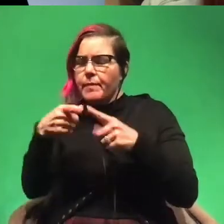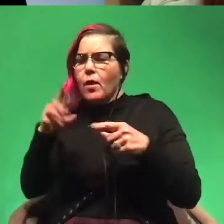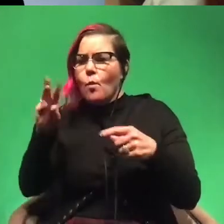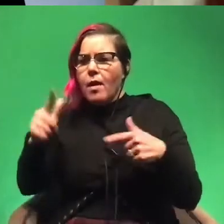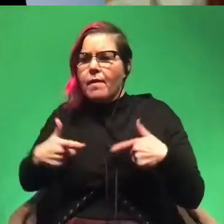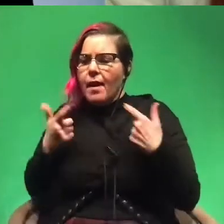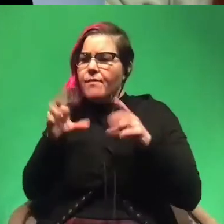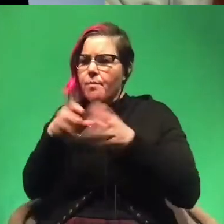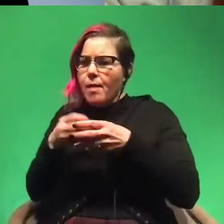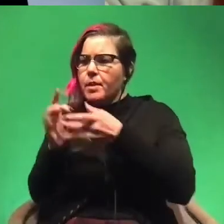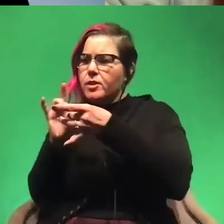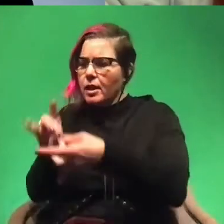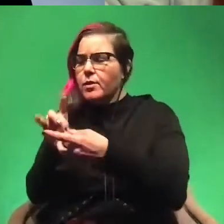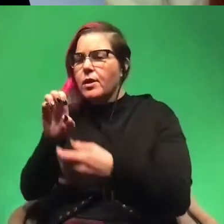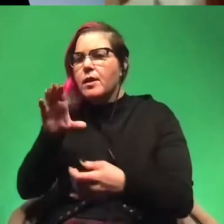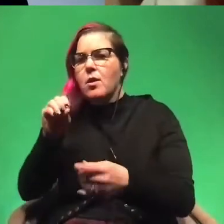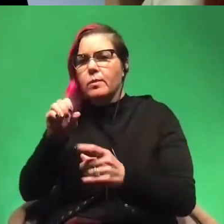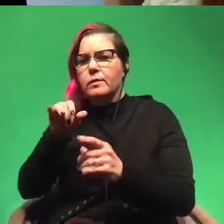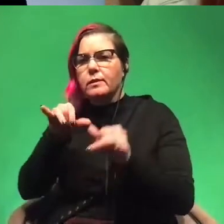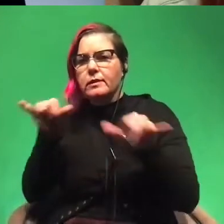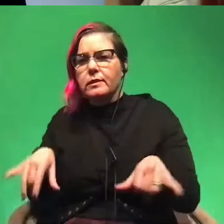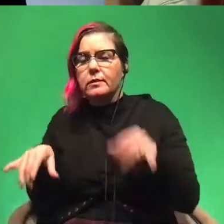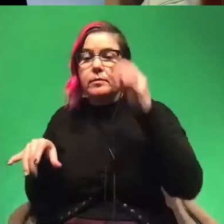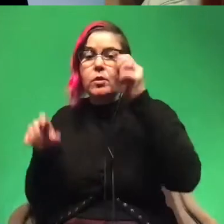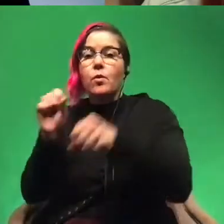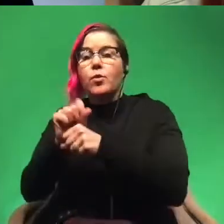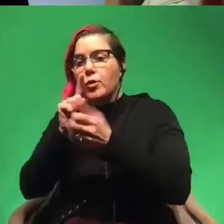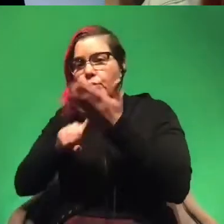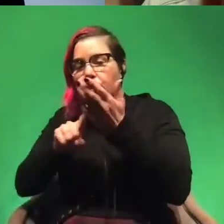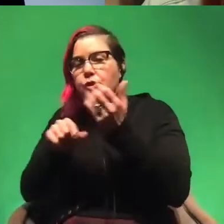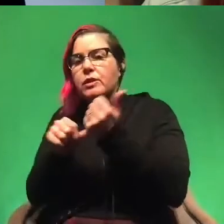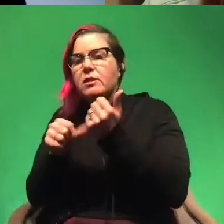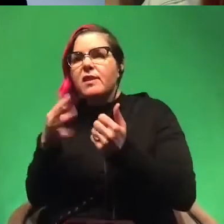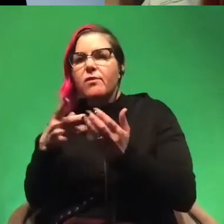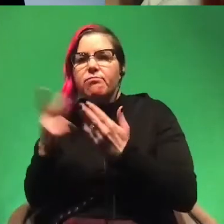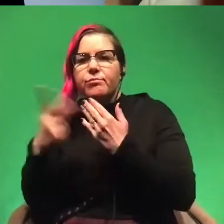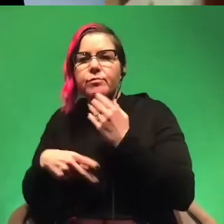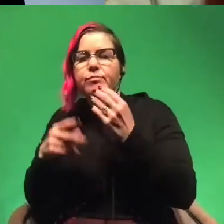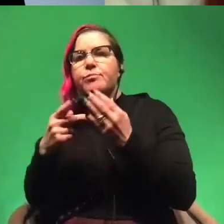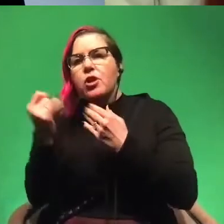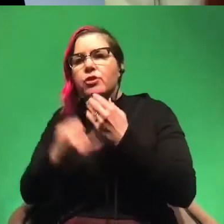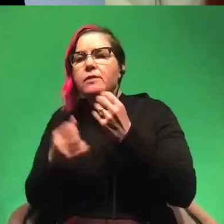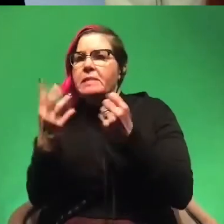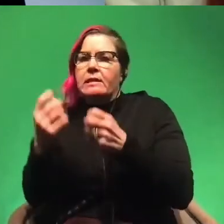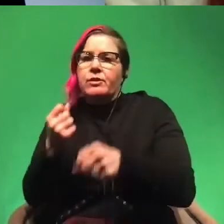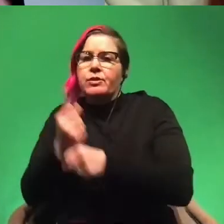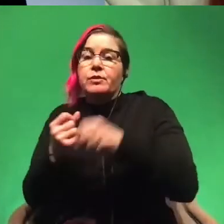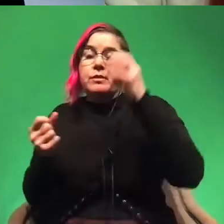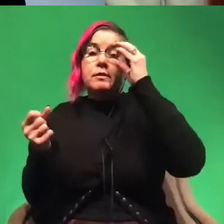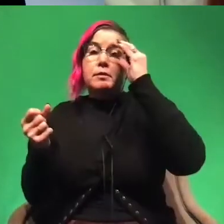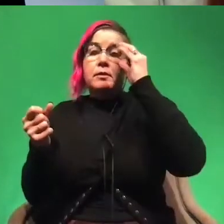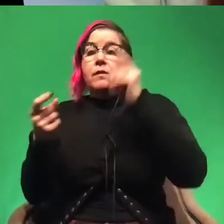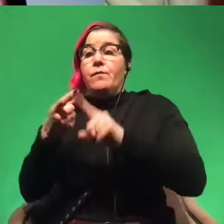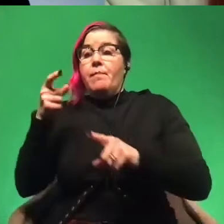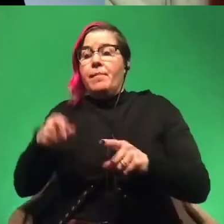are connected to their ecosystems. And so I worked as a research assistant on several projects for many years. And from that,